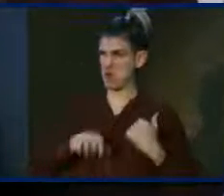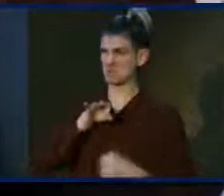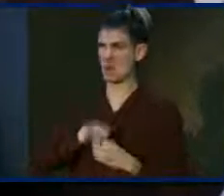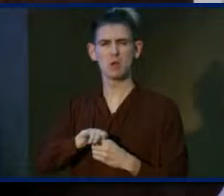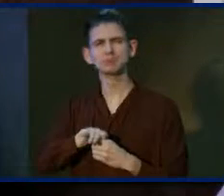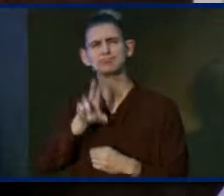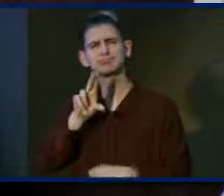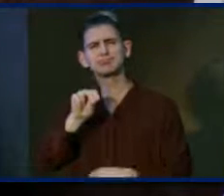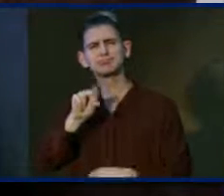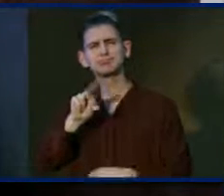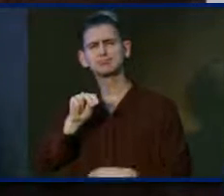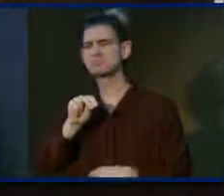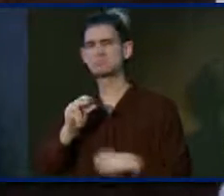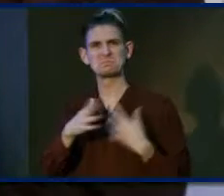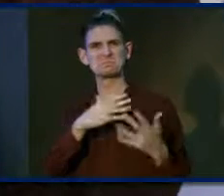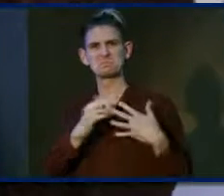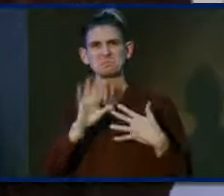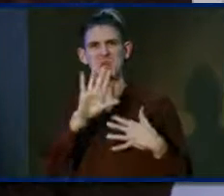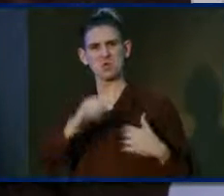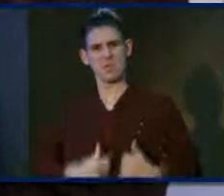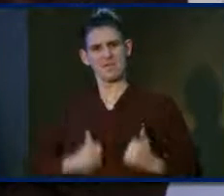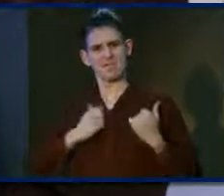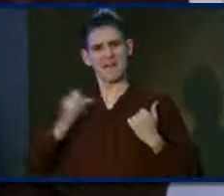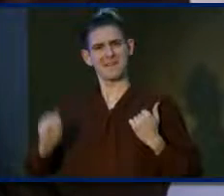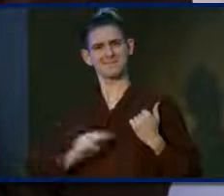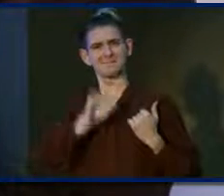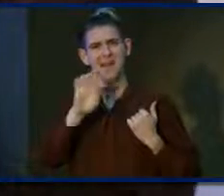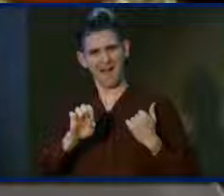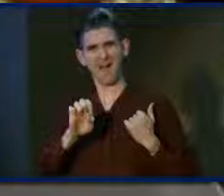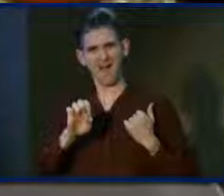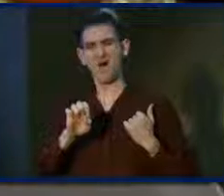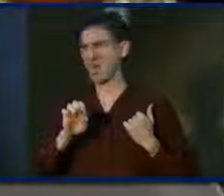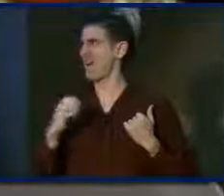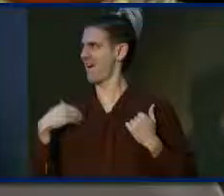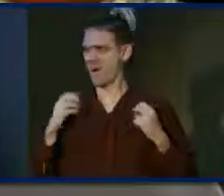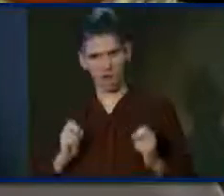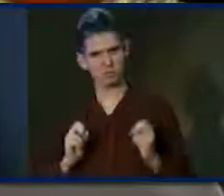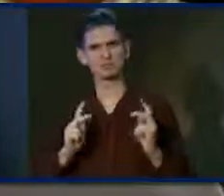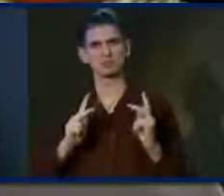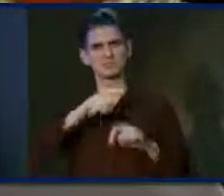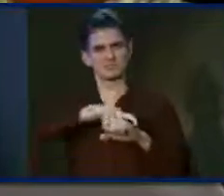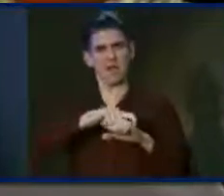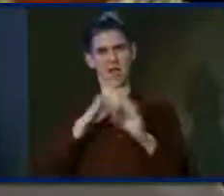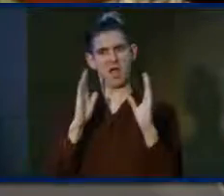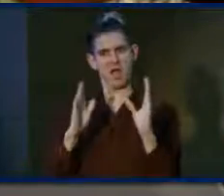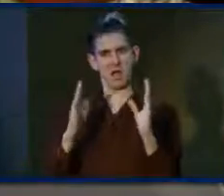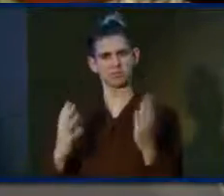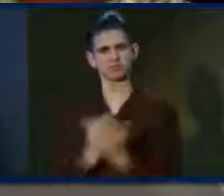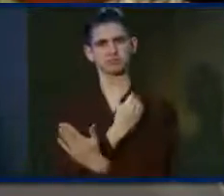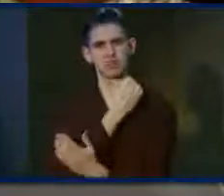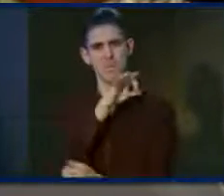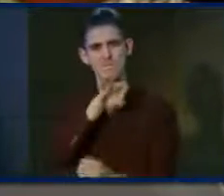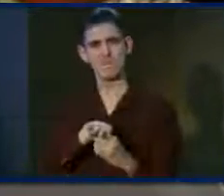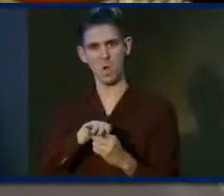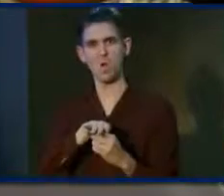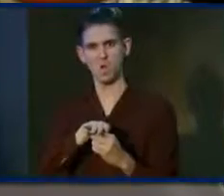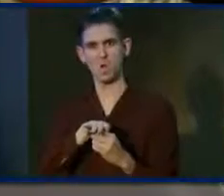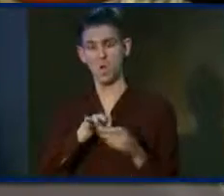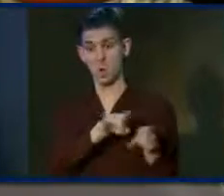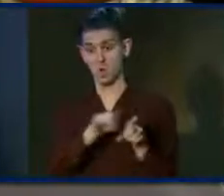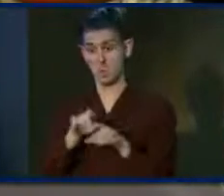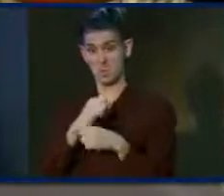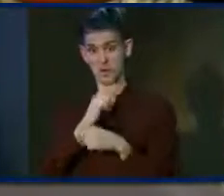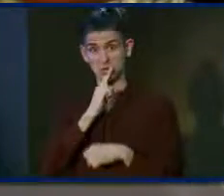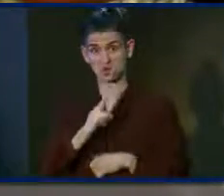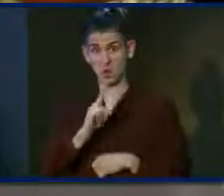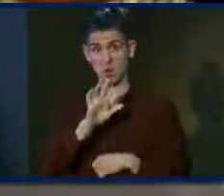your life, right? And hopefully a way that you can help share those civic values with your next generation of kids if you